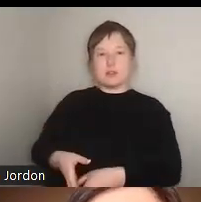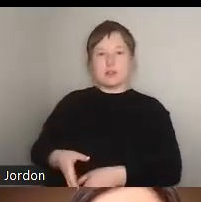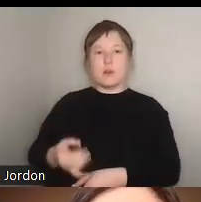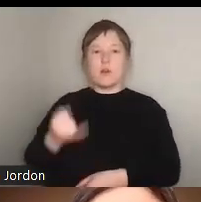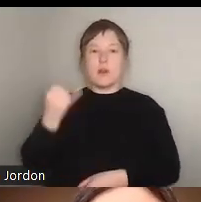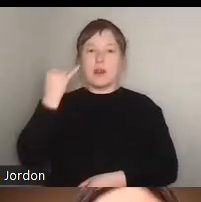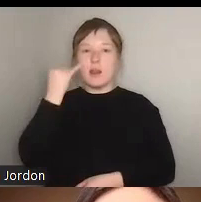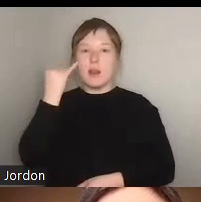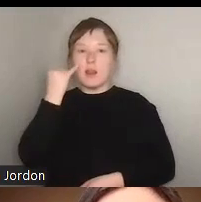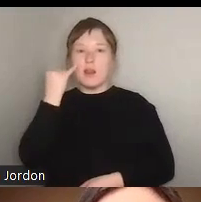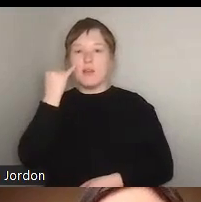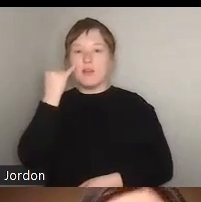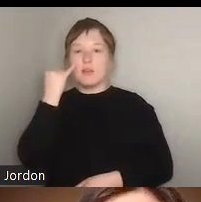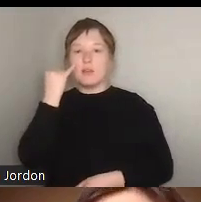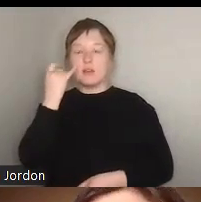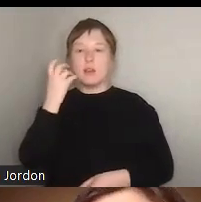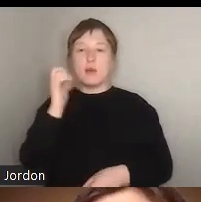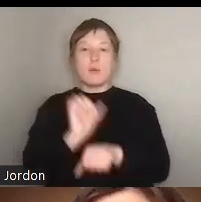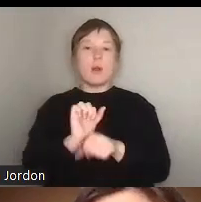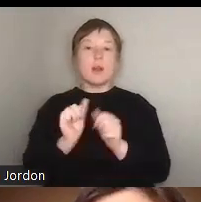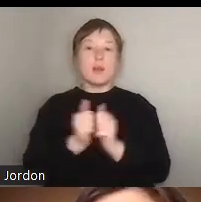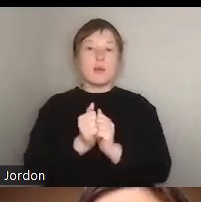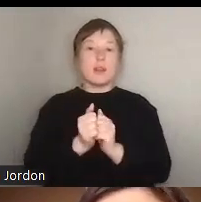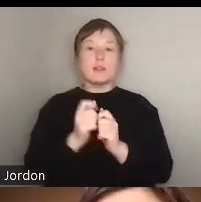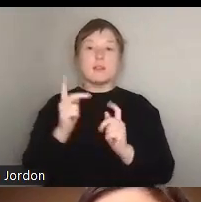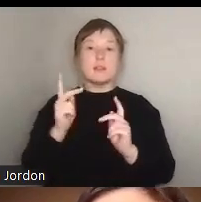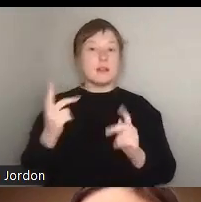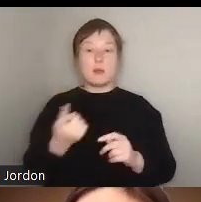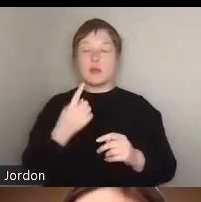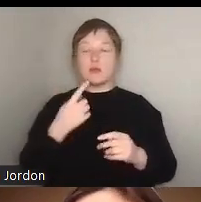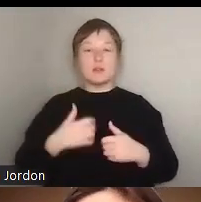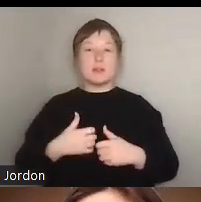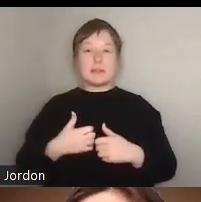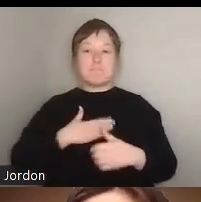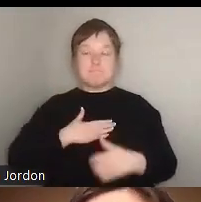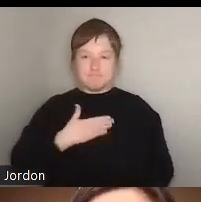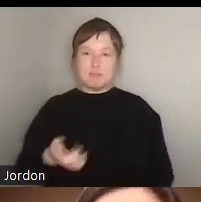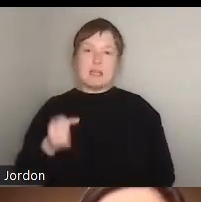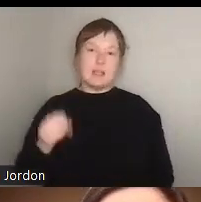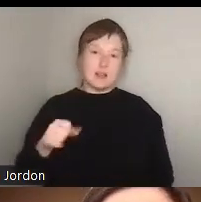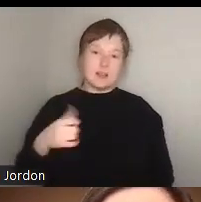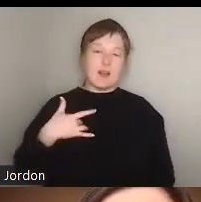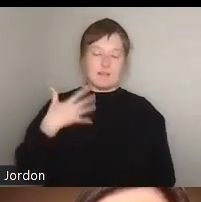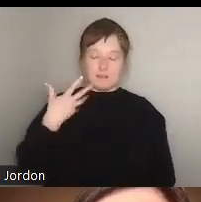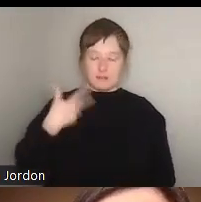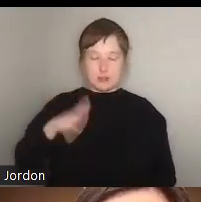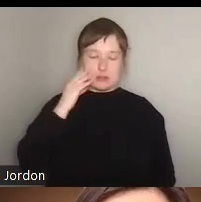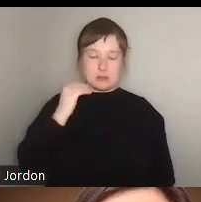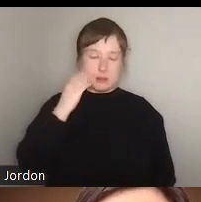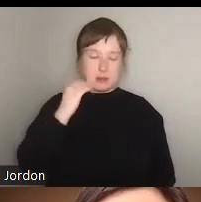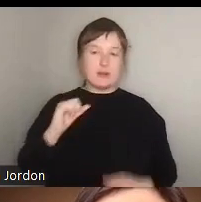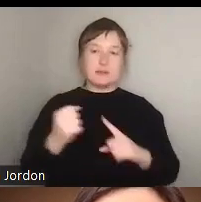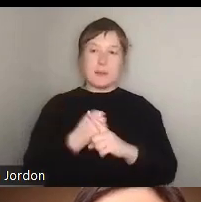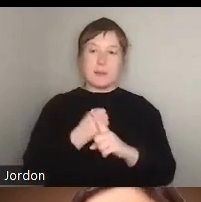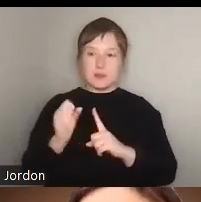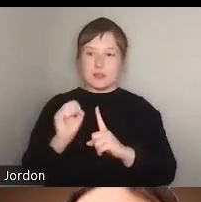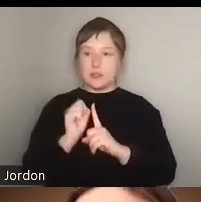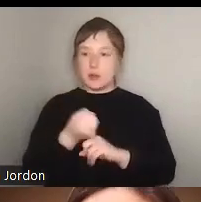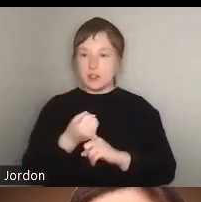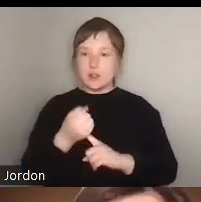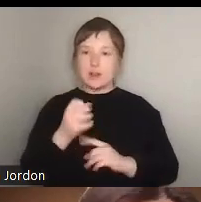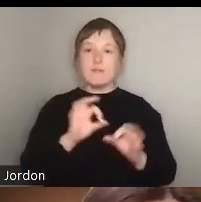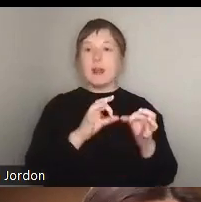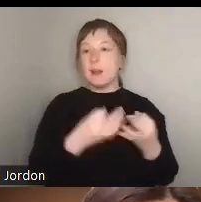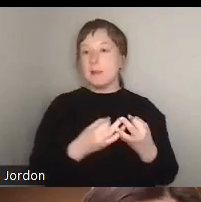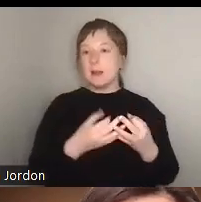with somebody who has disclosed, or that we know used to be in an abusive situation, whether it was a family member